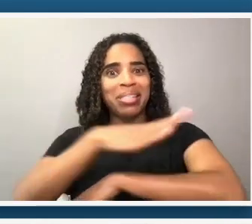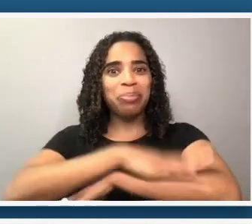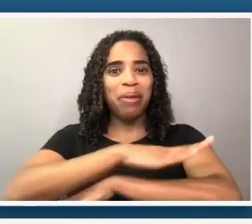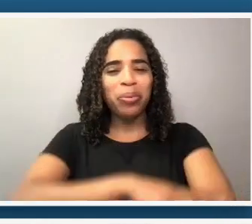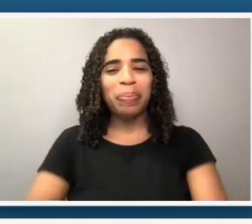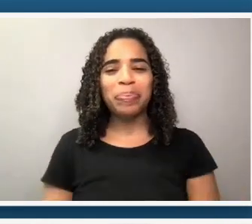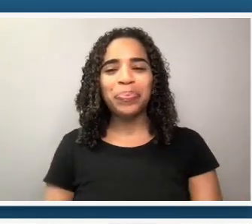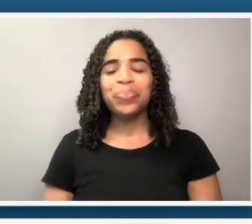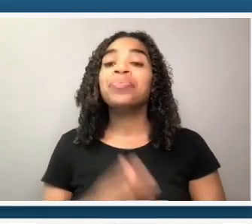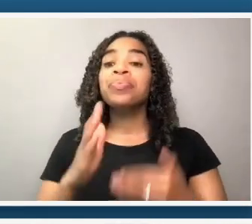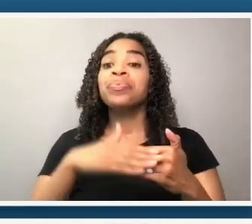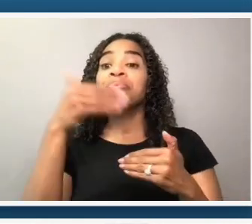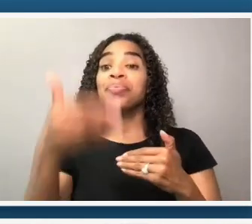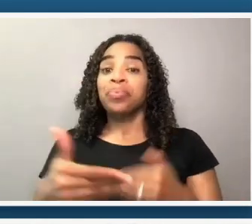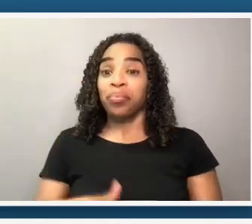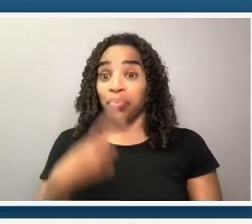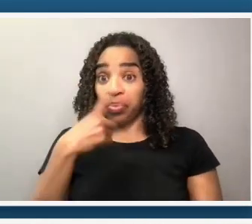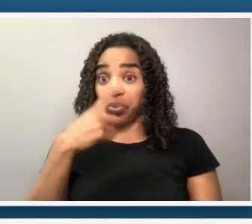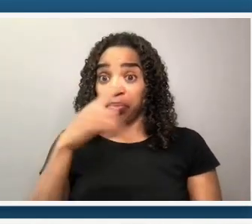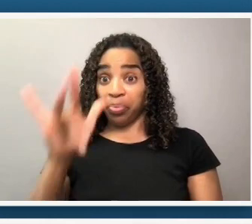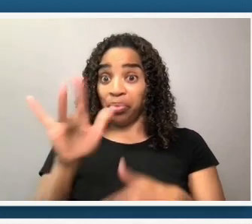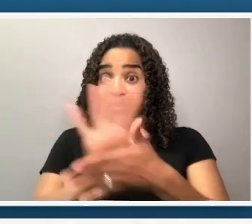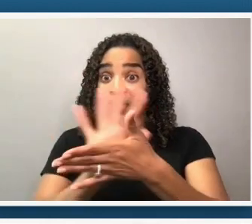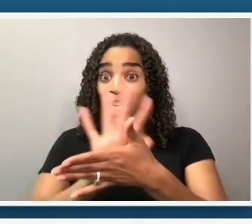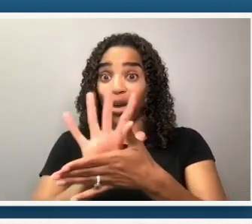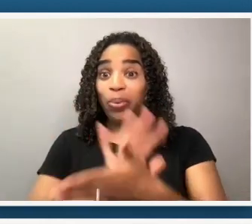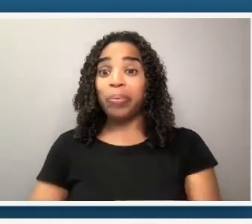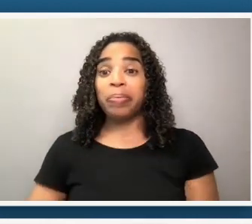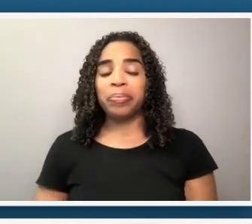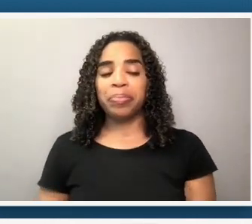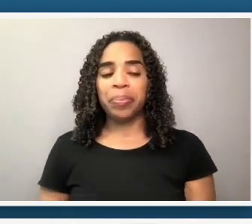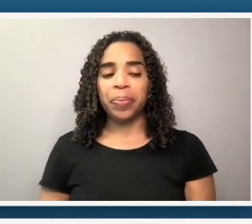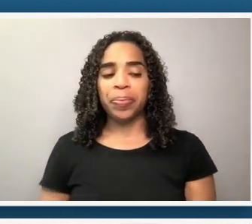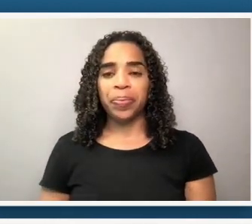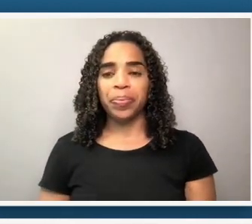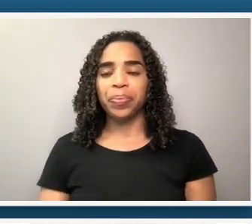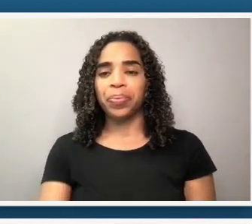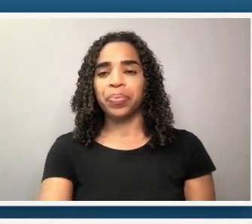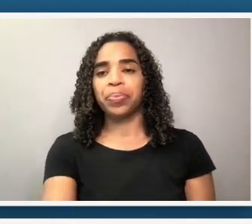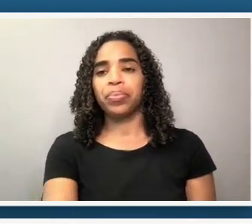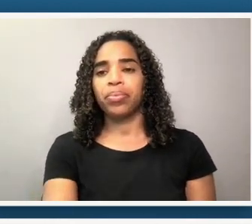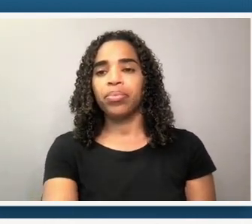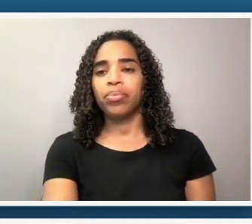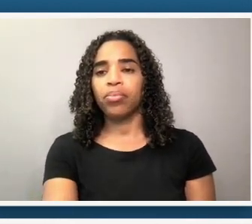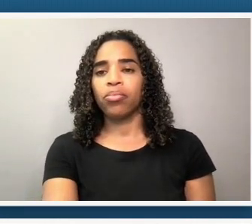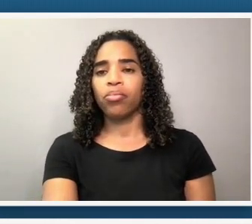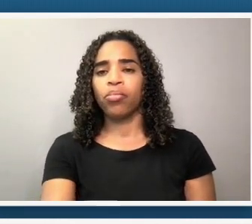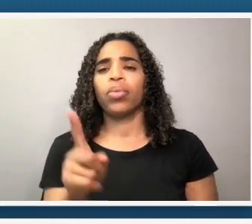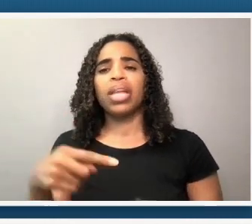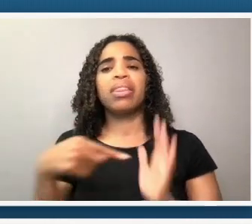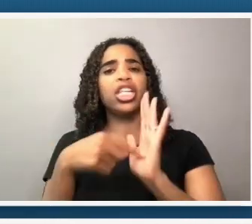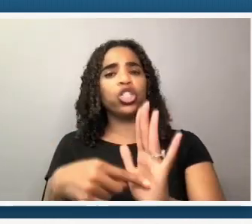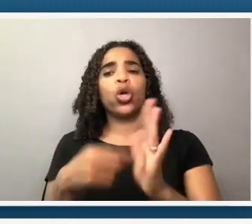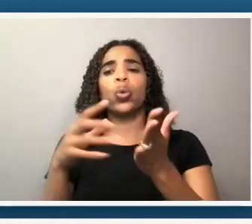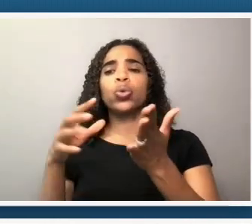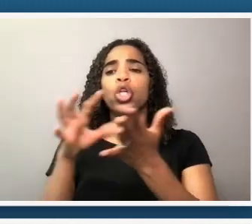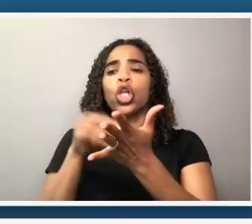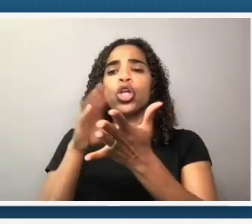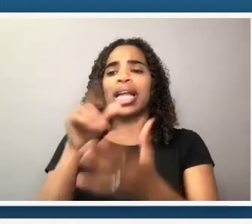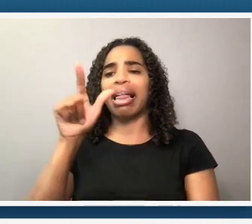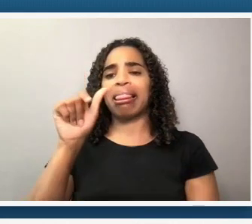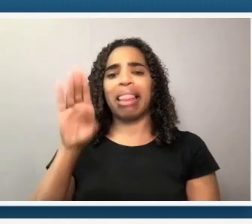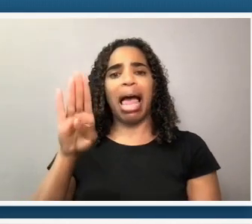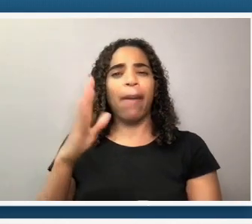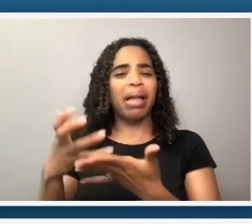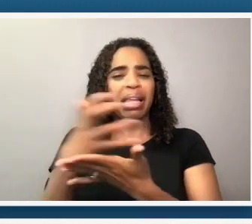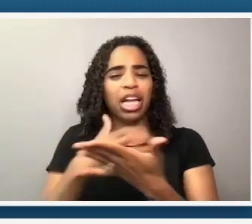the next slide, and if we could play the video here, this is an example of what a Learning Lab collection looks like. And every collection looks